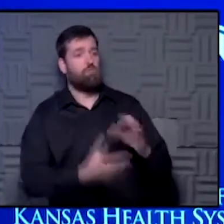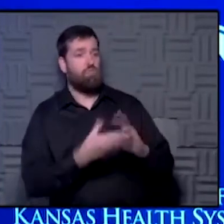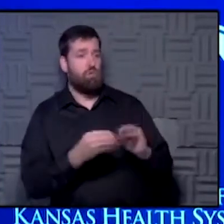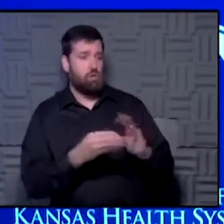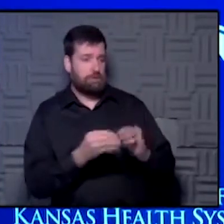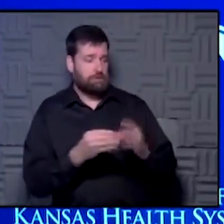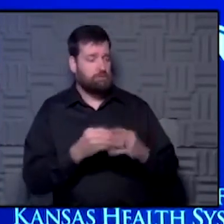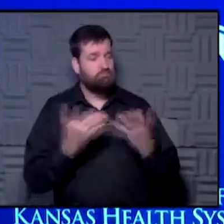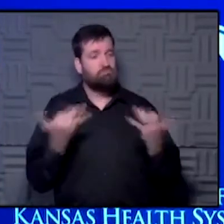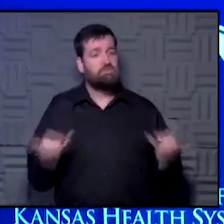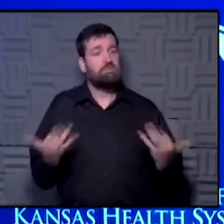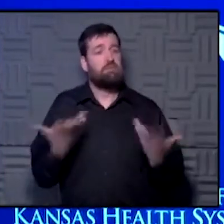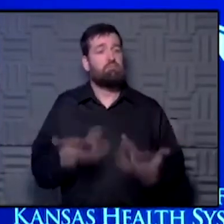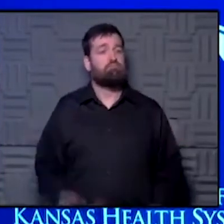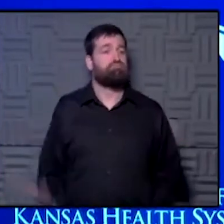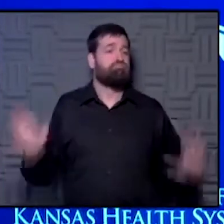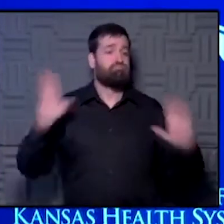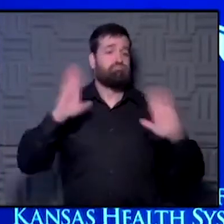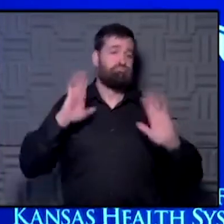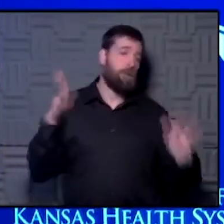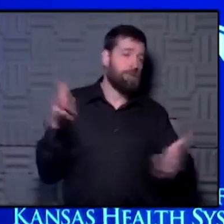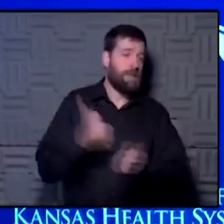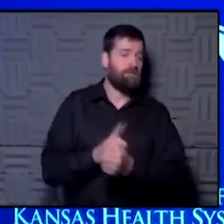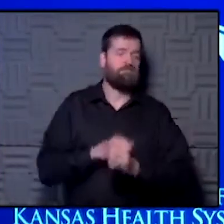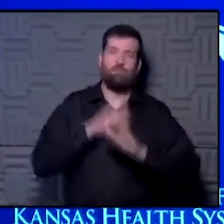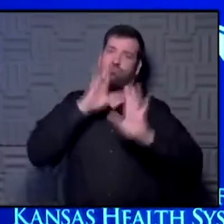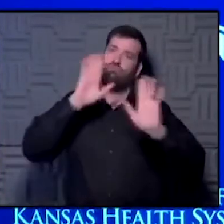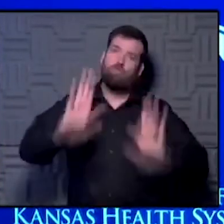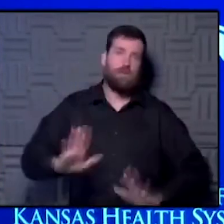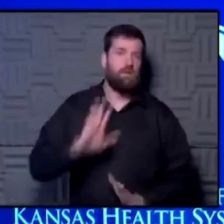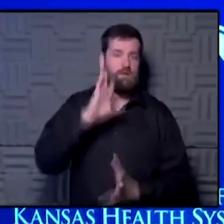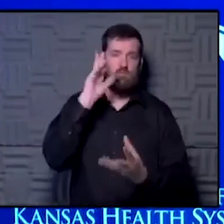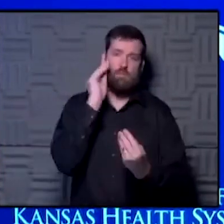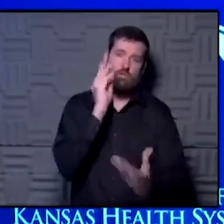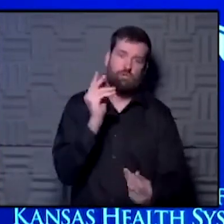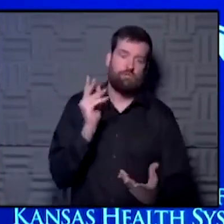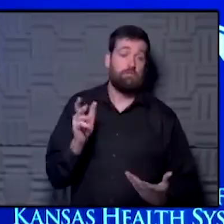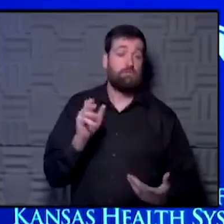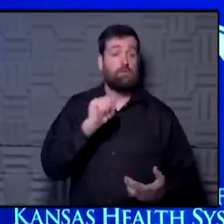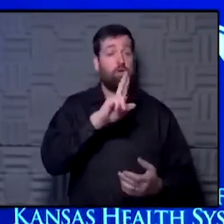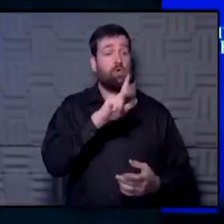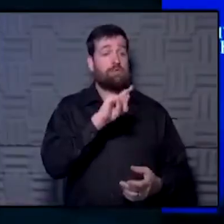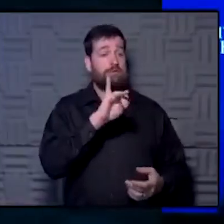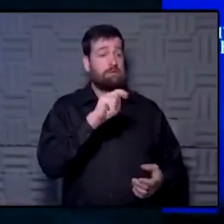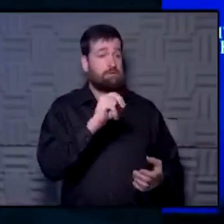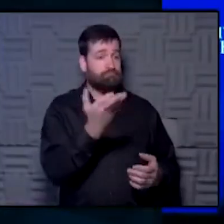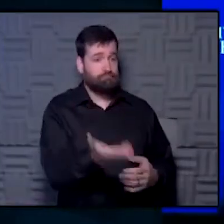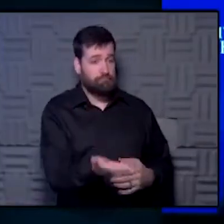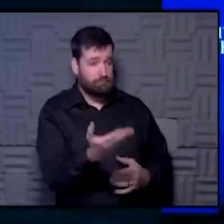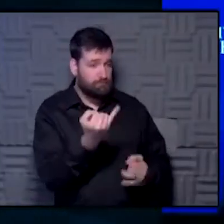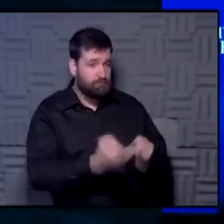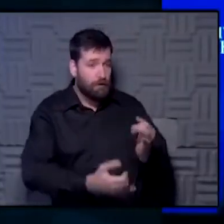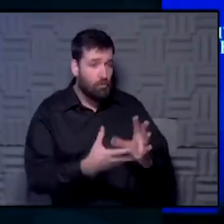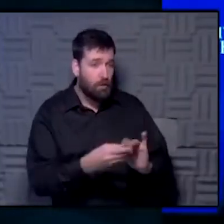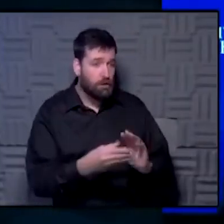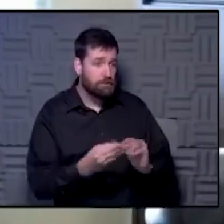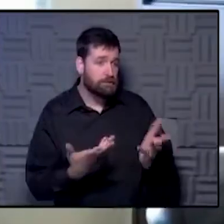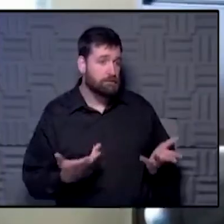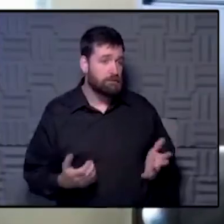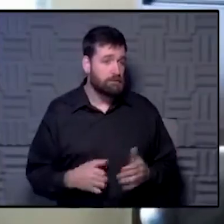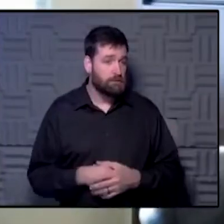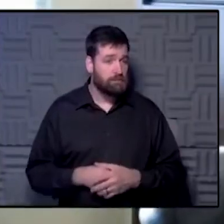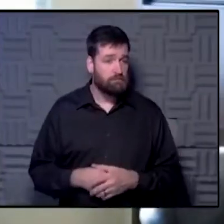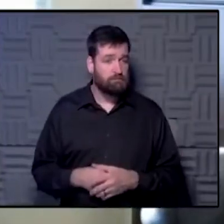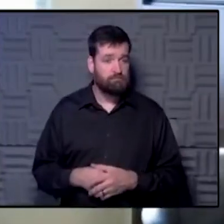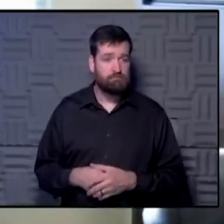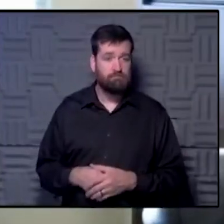wrap up today's update. It's been a lot of great information. Austin, I'll start with you. Final thoughts? We